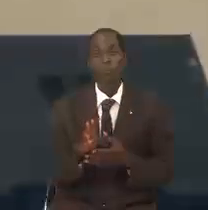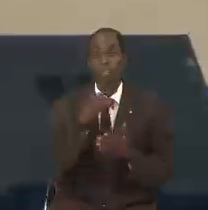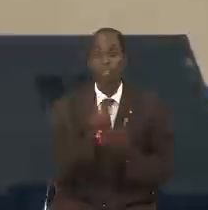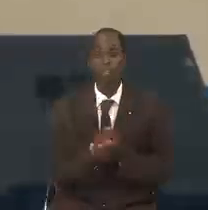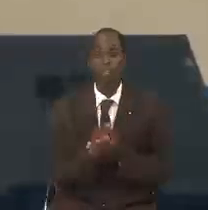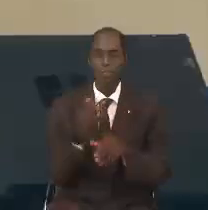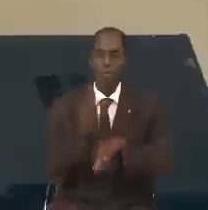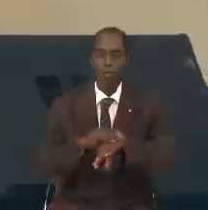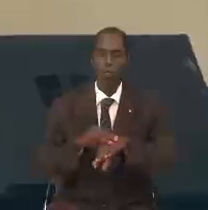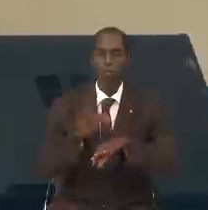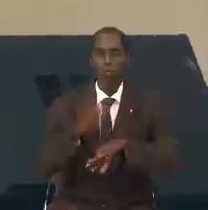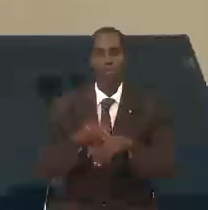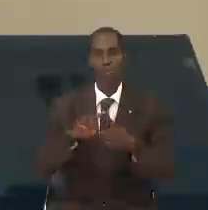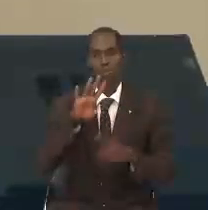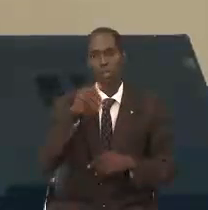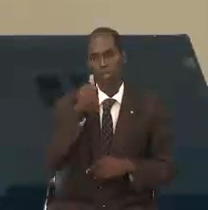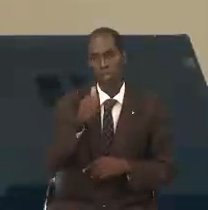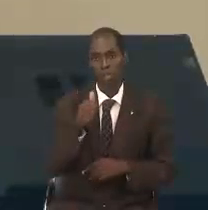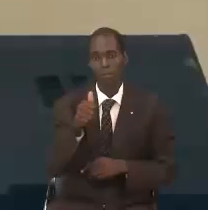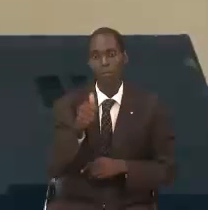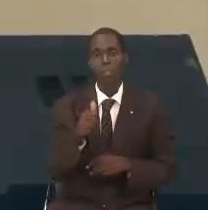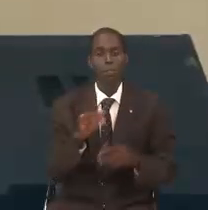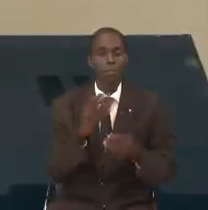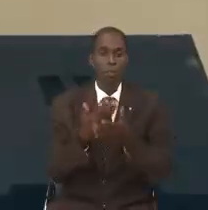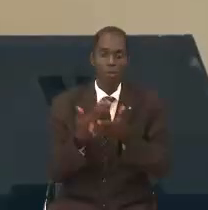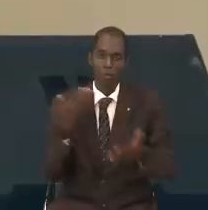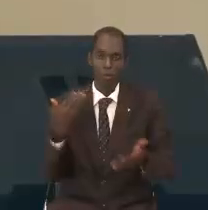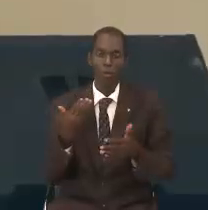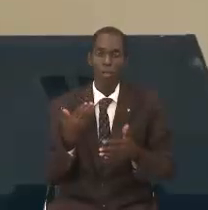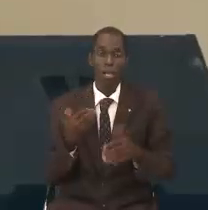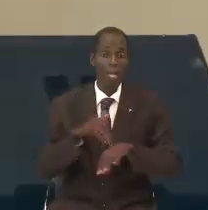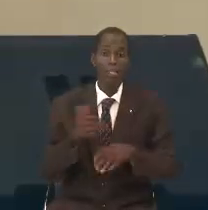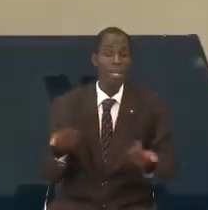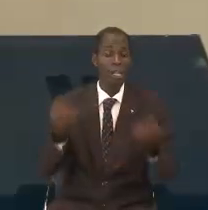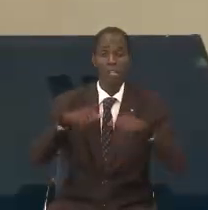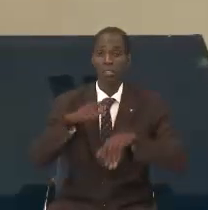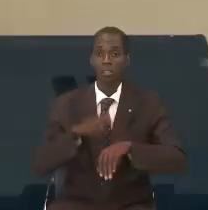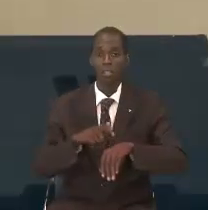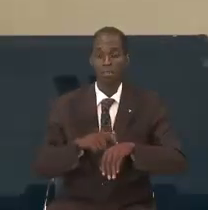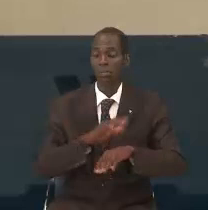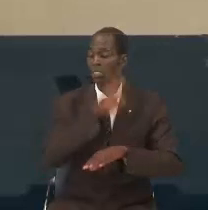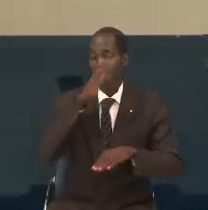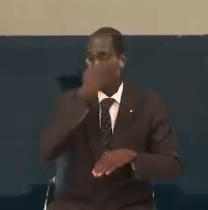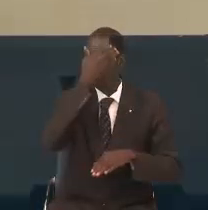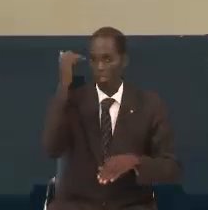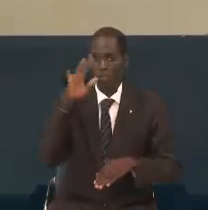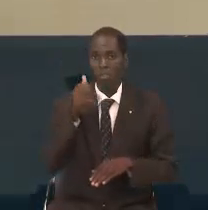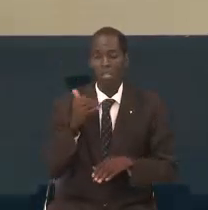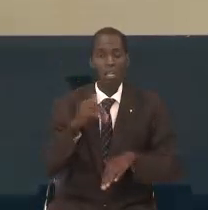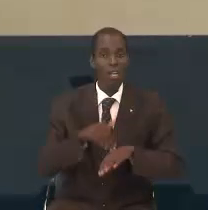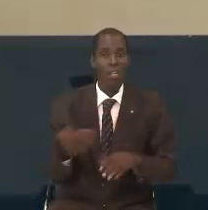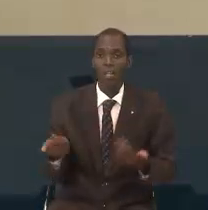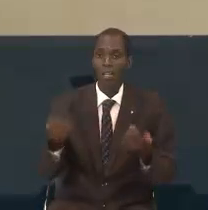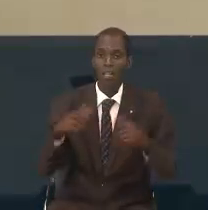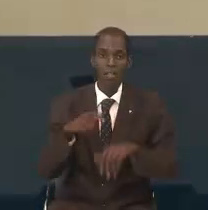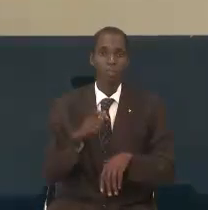yourselves, lest at any time, never forget yourself, lest at any time,